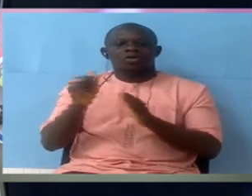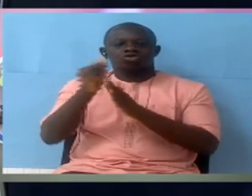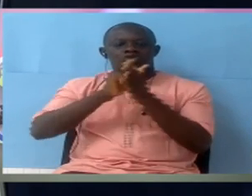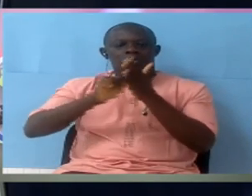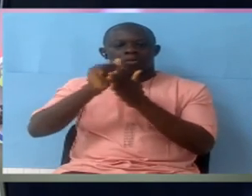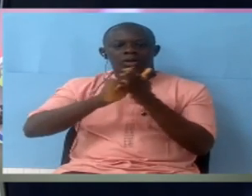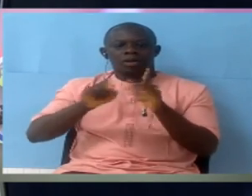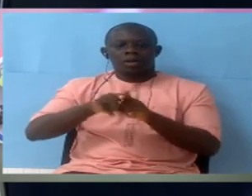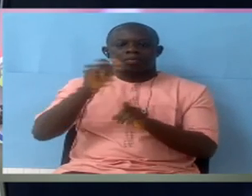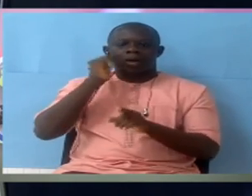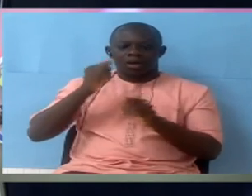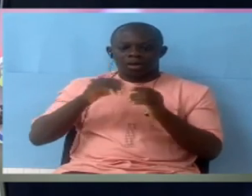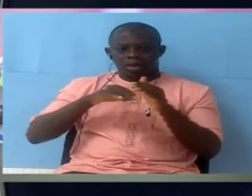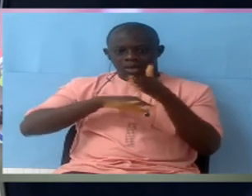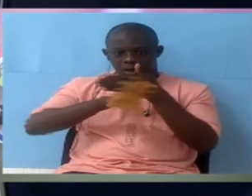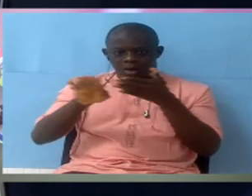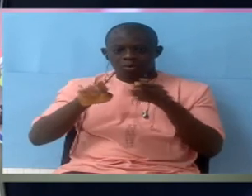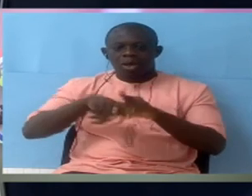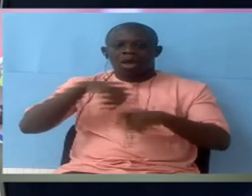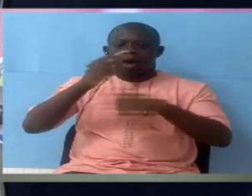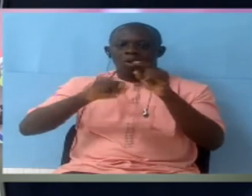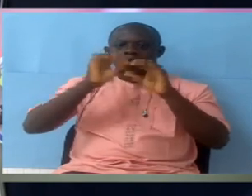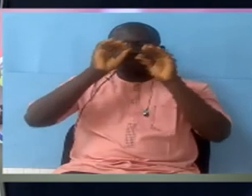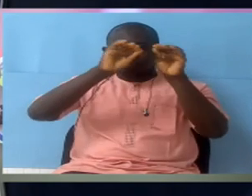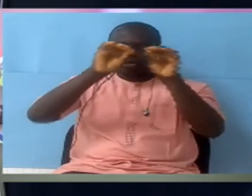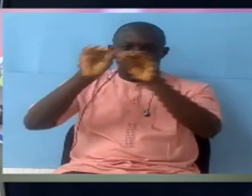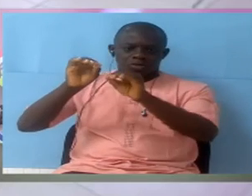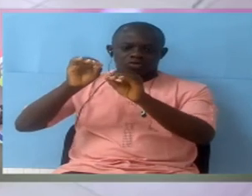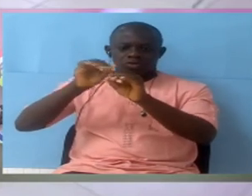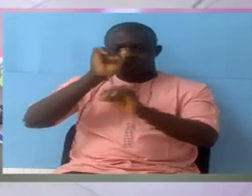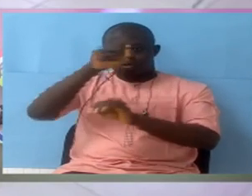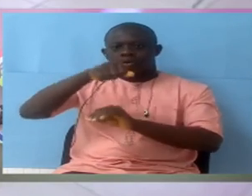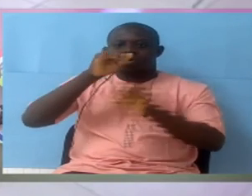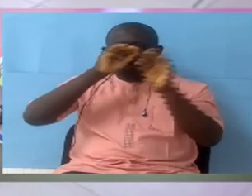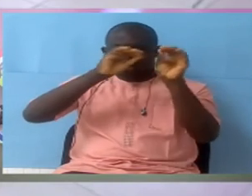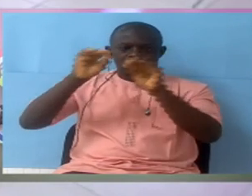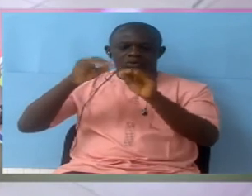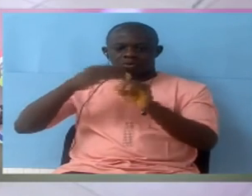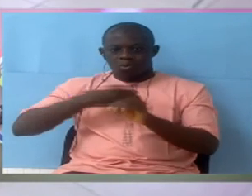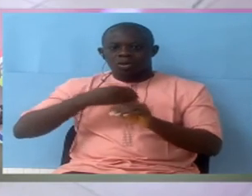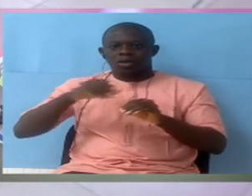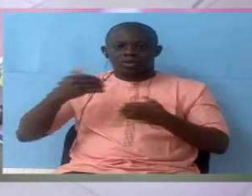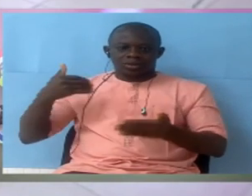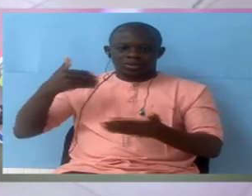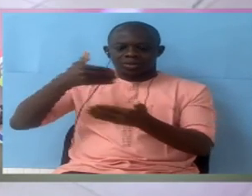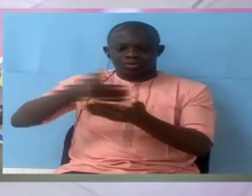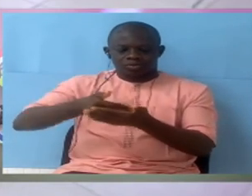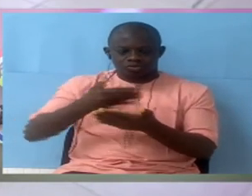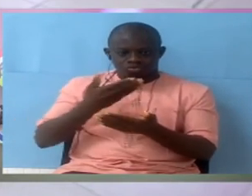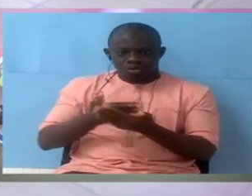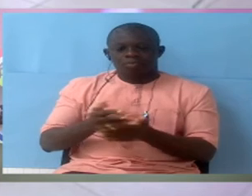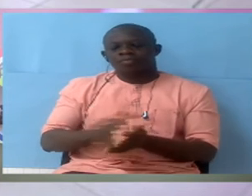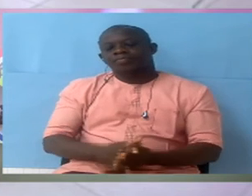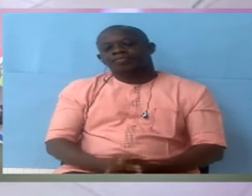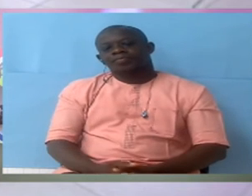background of your education. Johnu Chilugata Rek Sanjanga Finger Dore Be Fanga M.